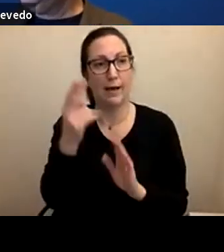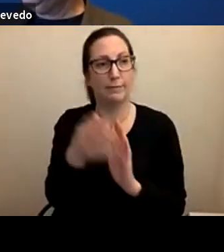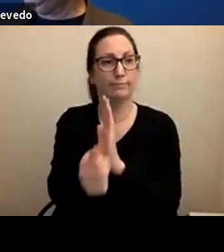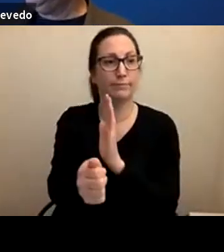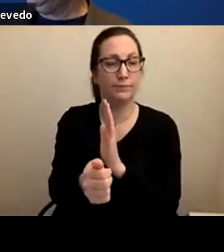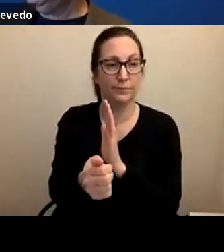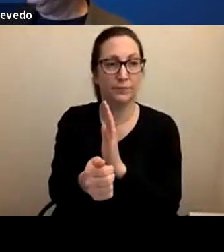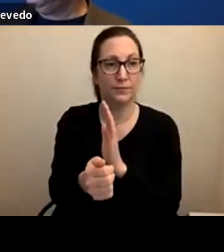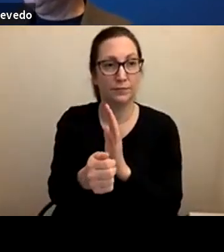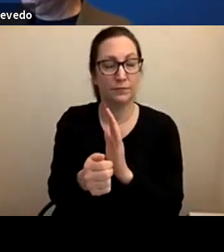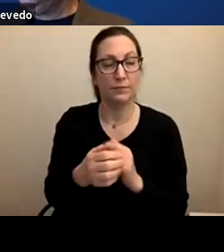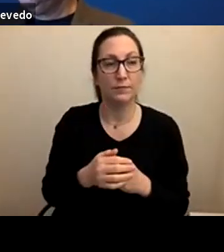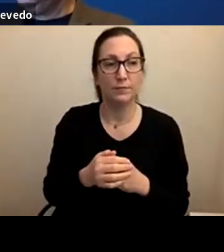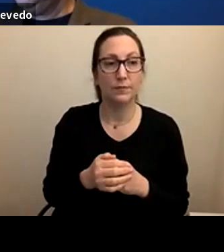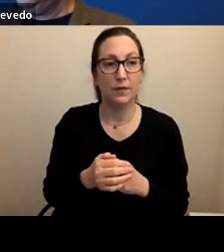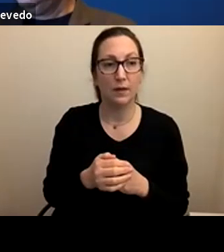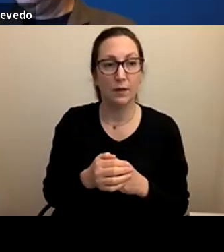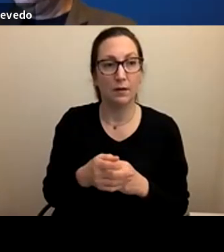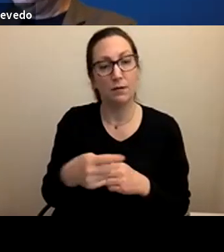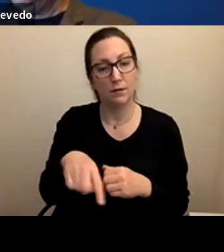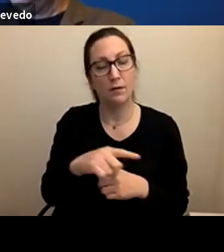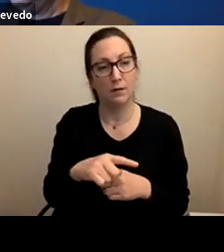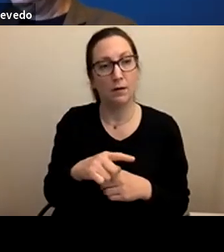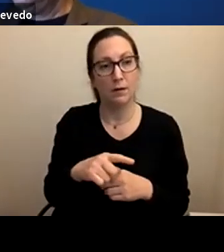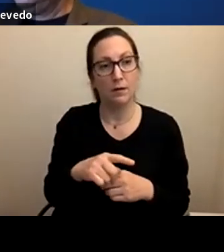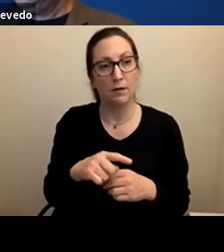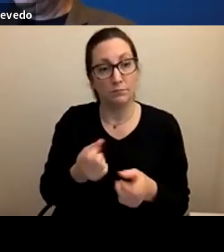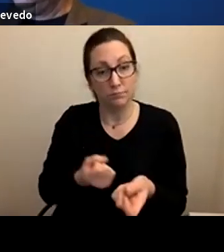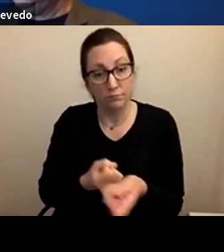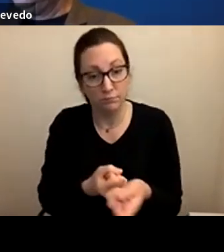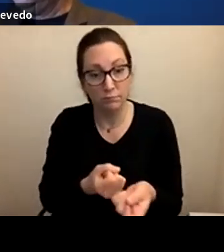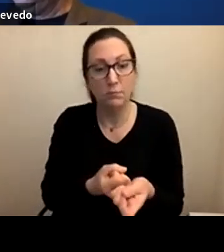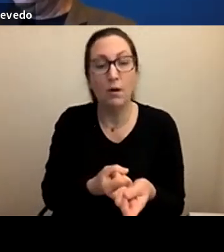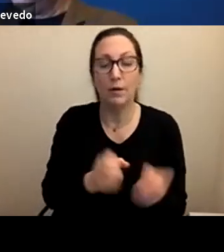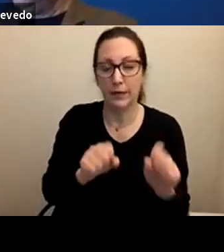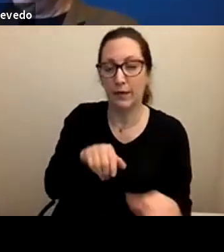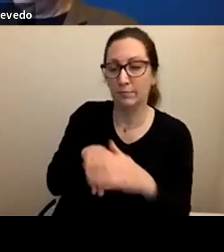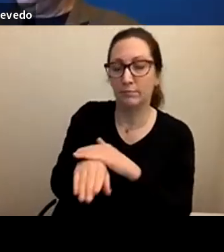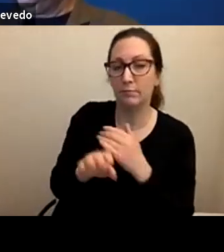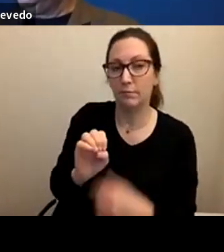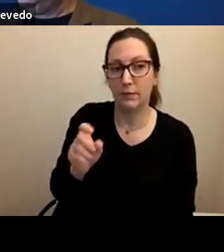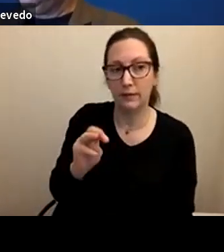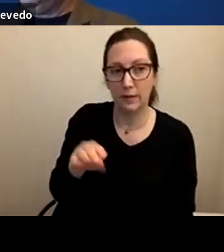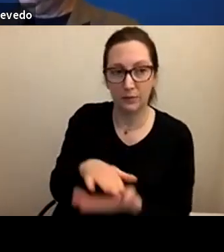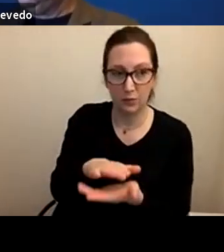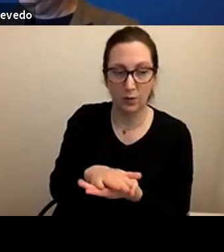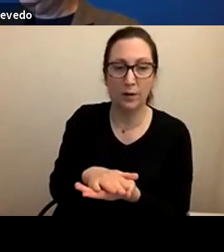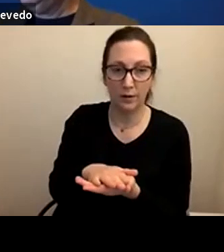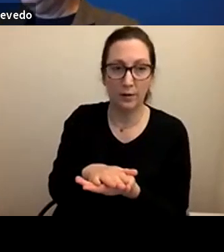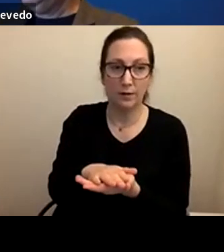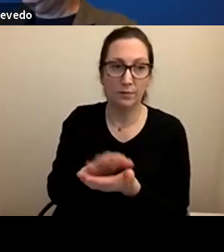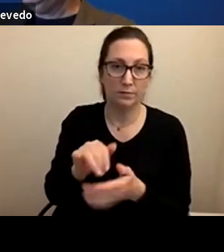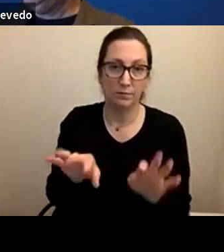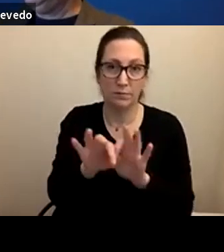if they so choose, have the wherewithal to enter one of the 3 exam schools. I think that's an important